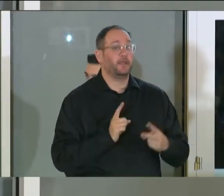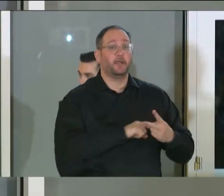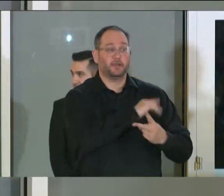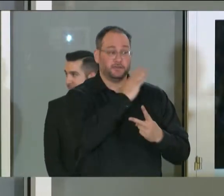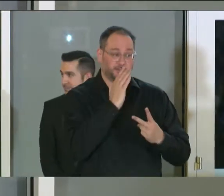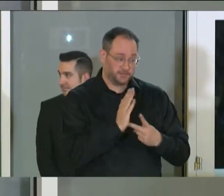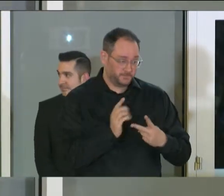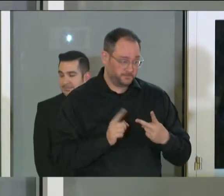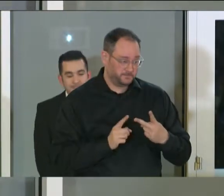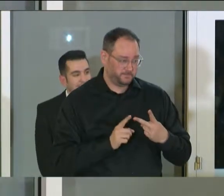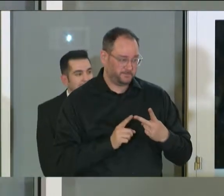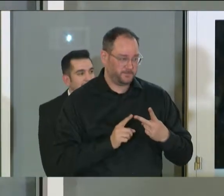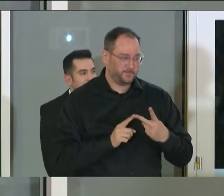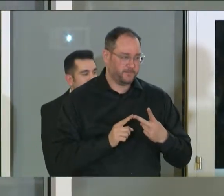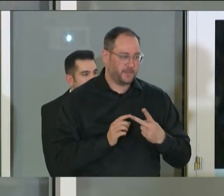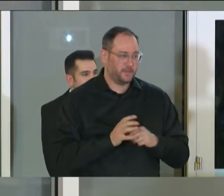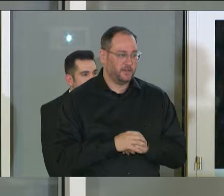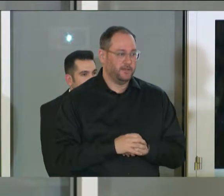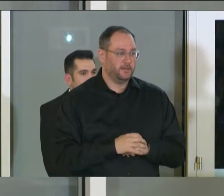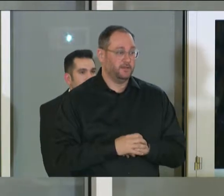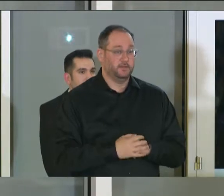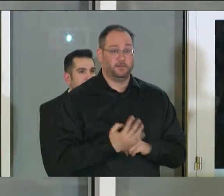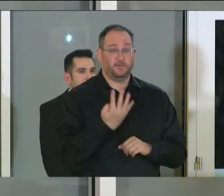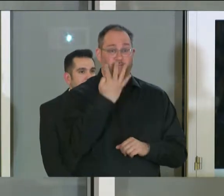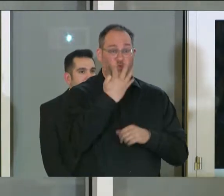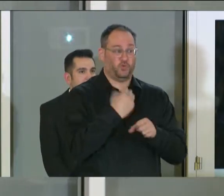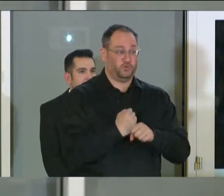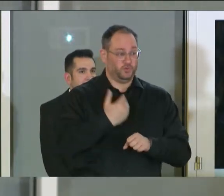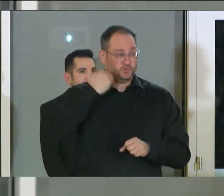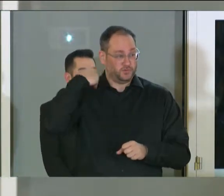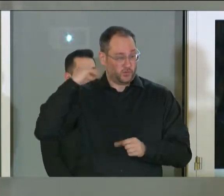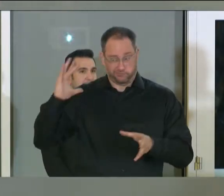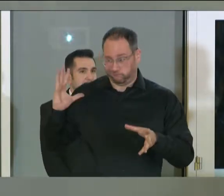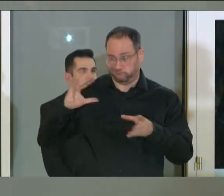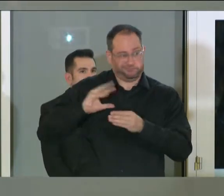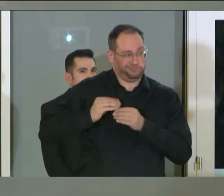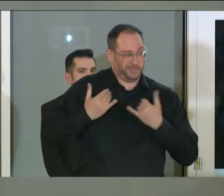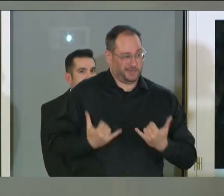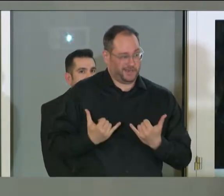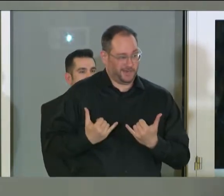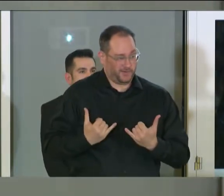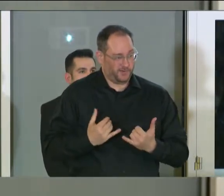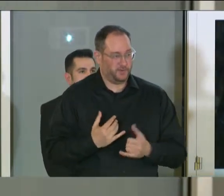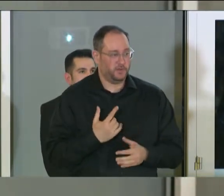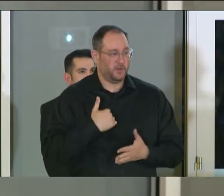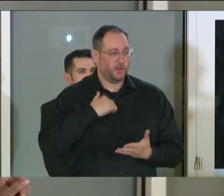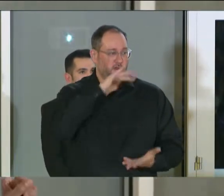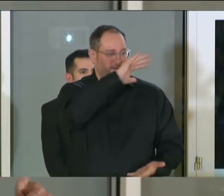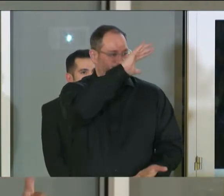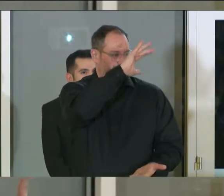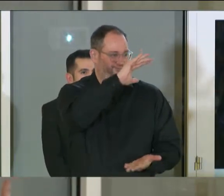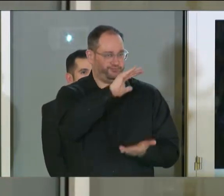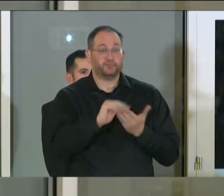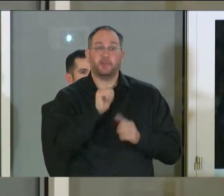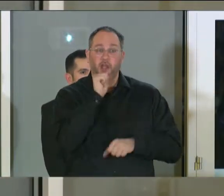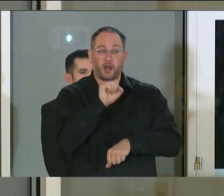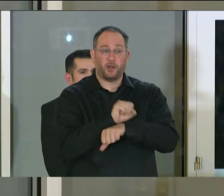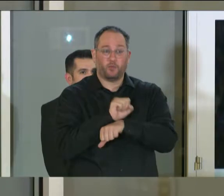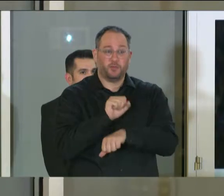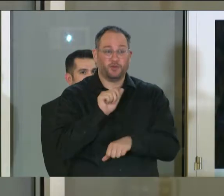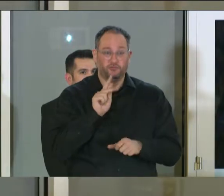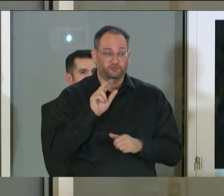4 years, we have reduced the unemployment rate in the District of Columbia significantly, most